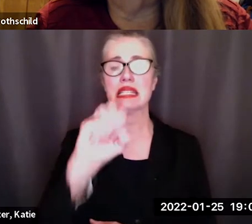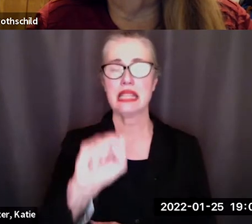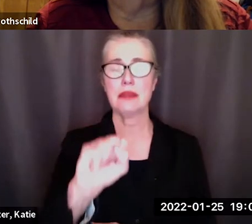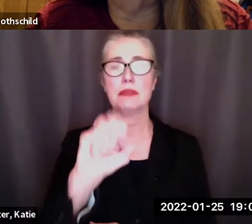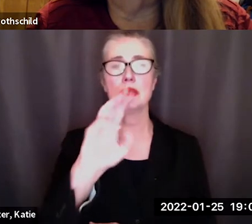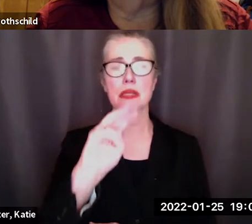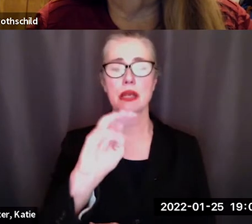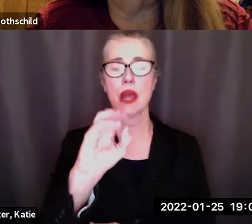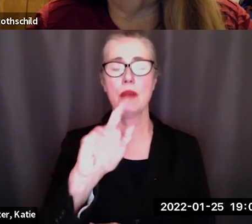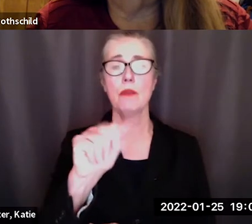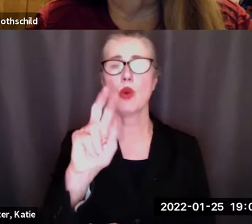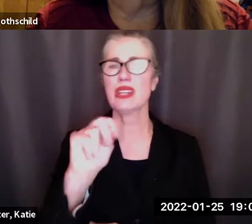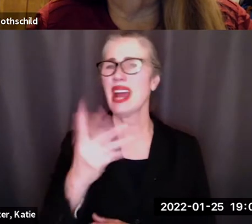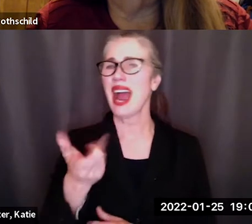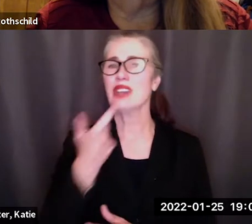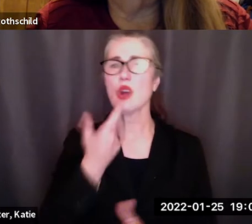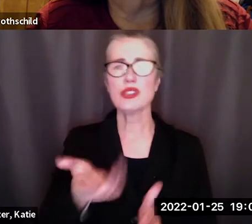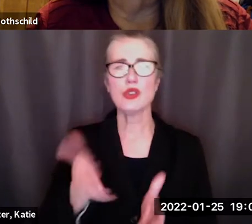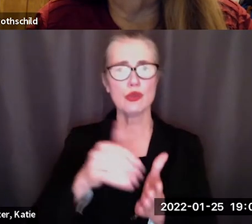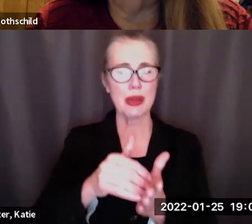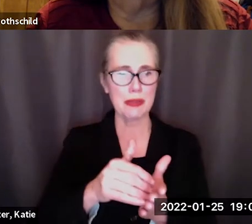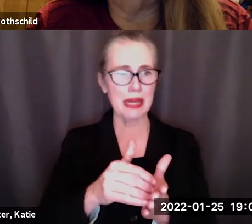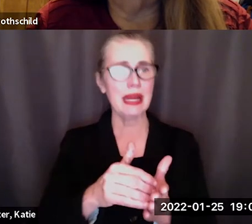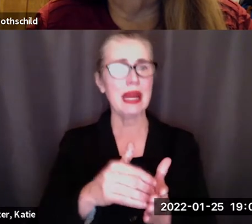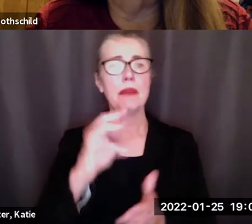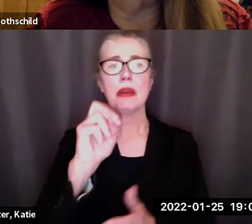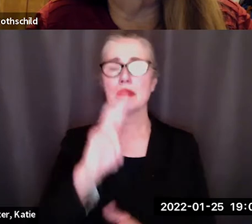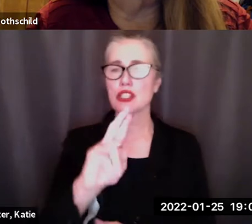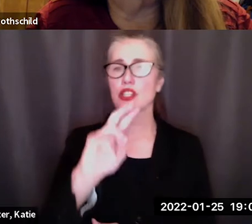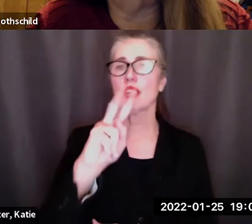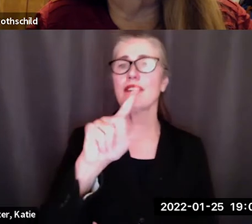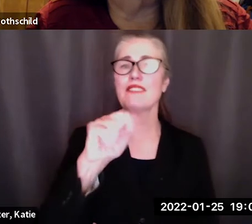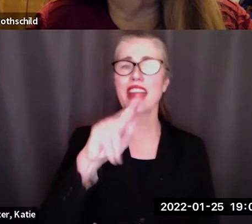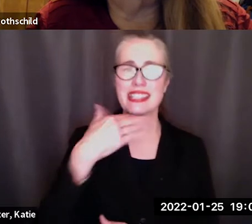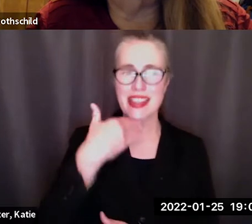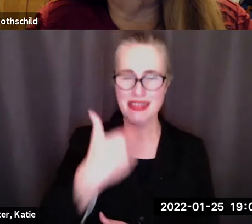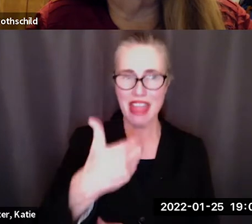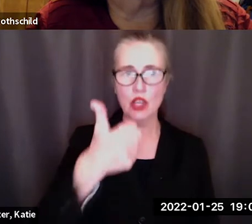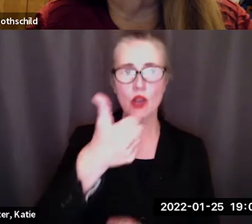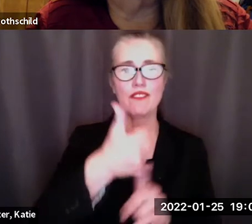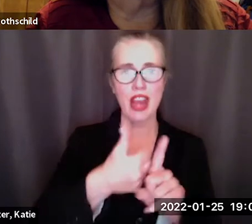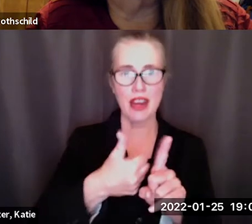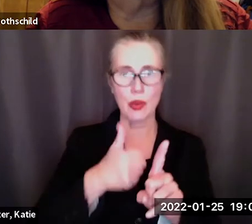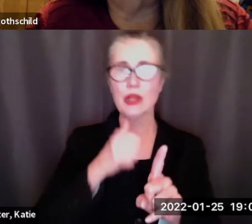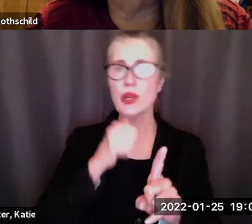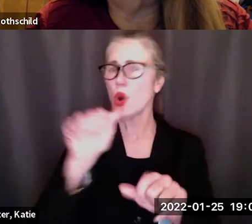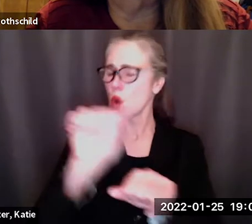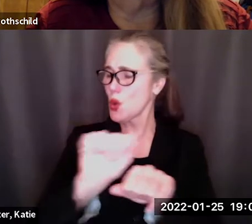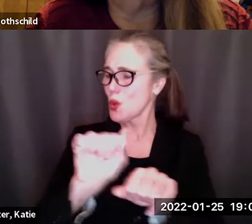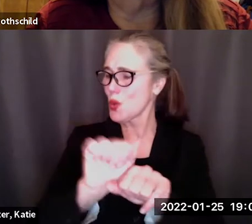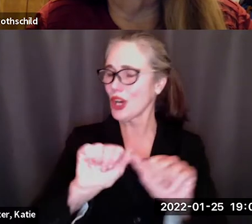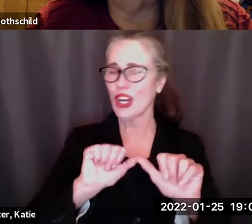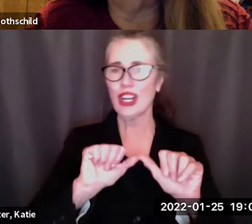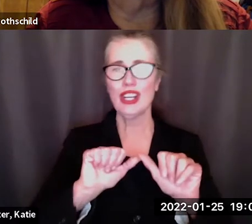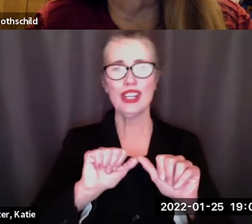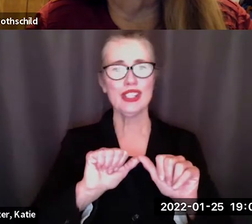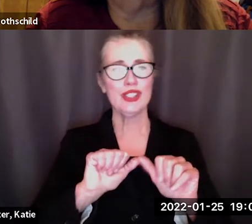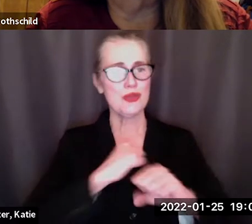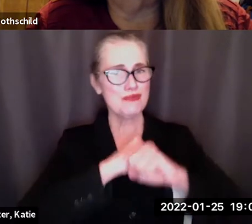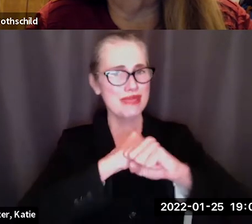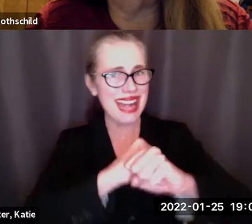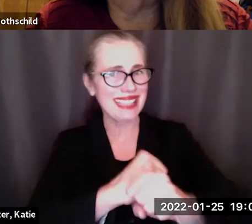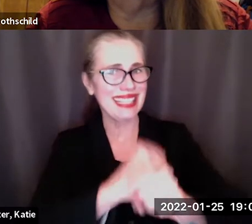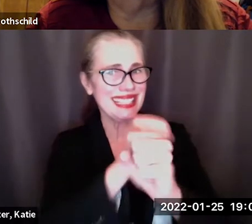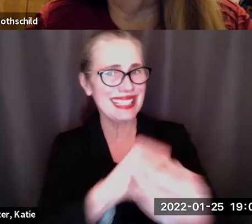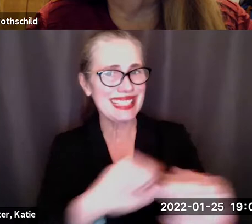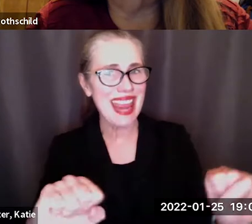colleagues have said uh but mr vance i want to say thank you again thank you to all everyone who's keeping us safe keeping our students in keeping it as normal as